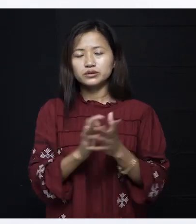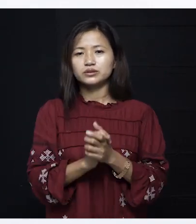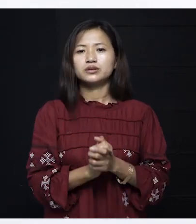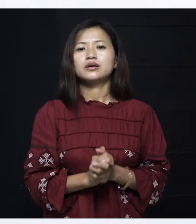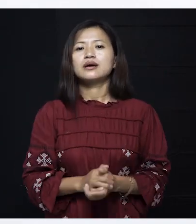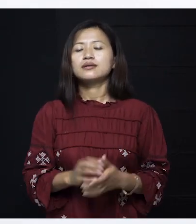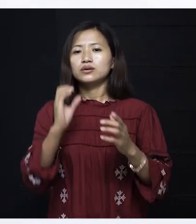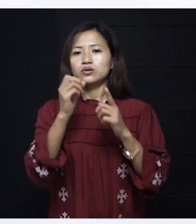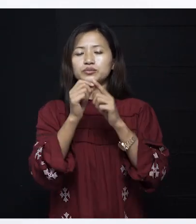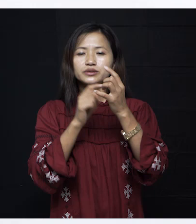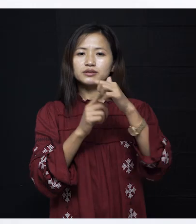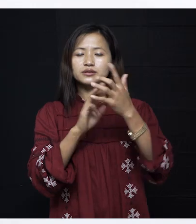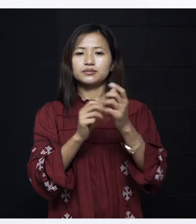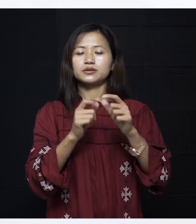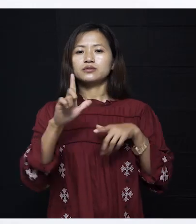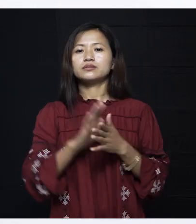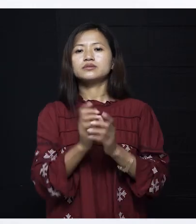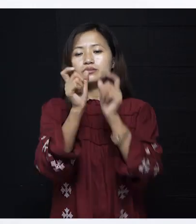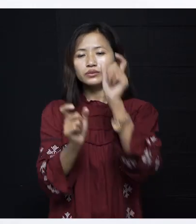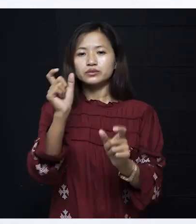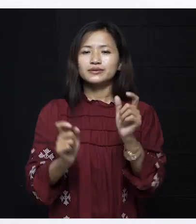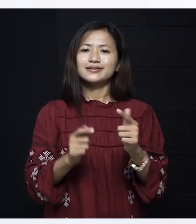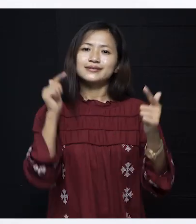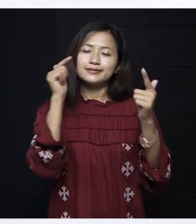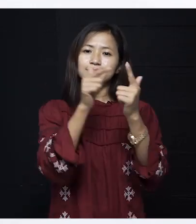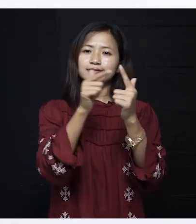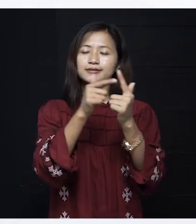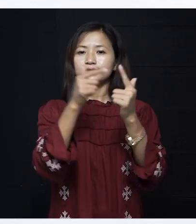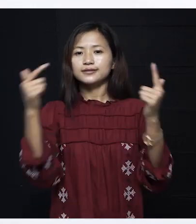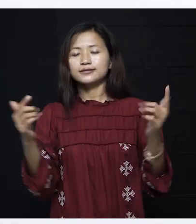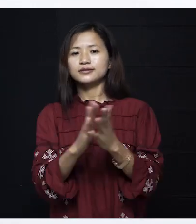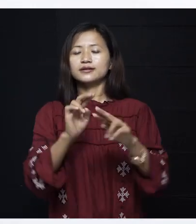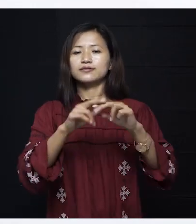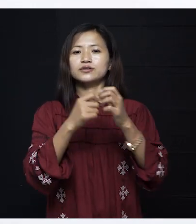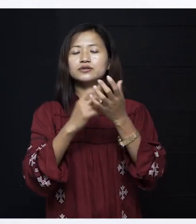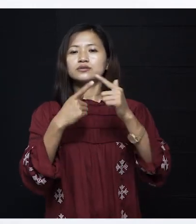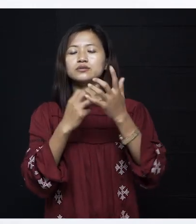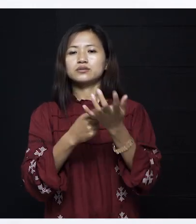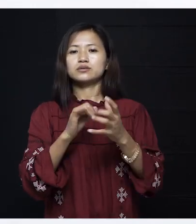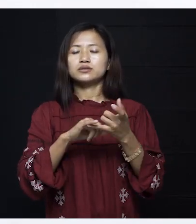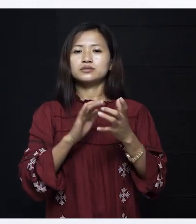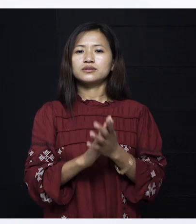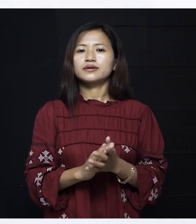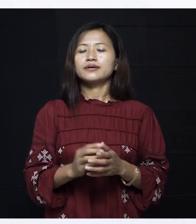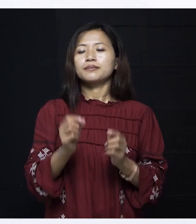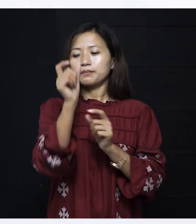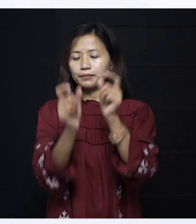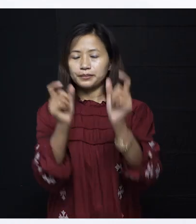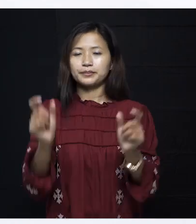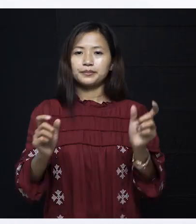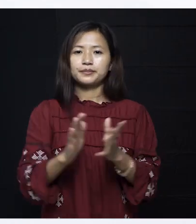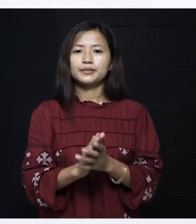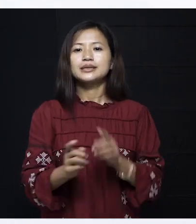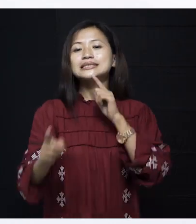this optimum population, and we have done till the factors that are affecting population. And